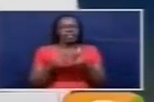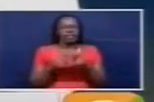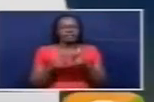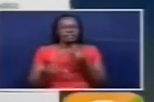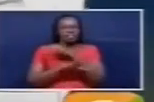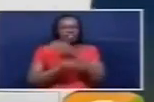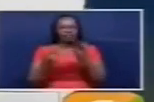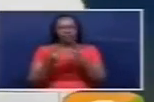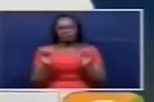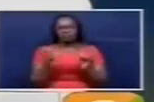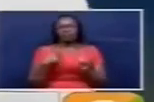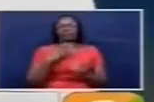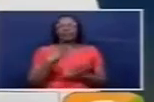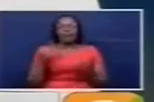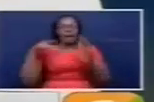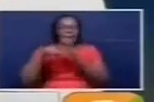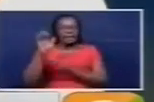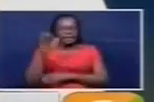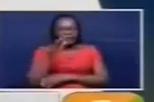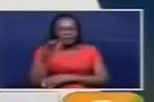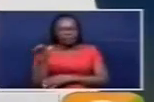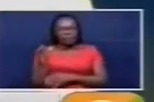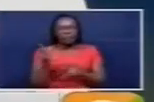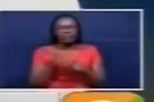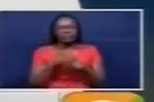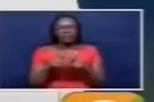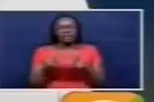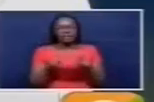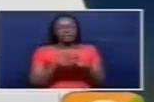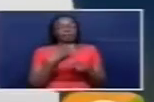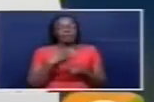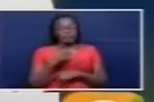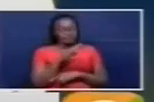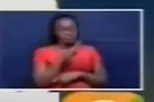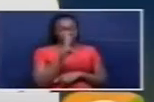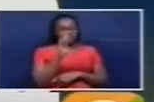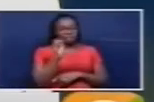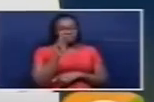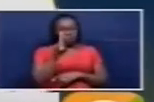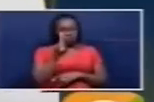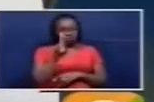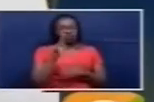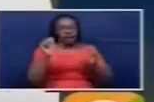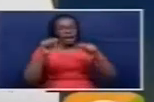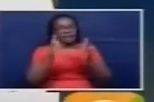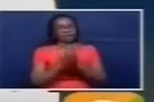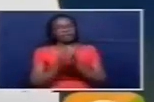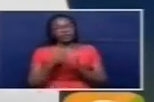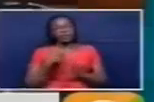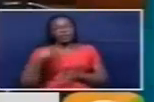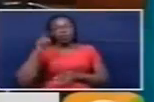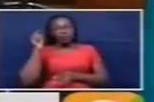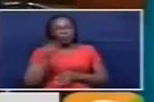get to parliament, every single member of parliament, and I want Babu to agree with me on these things. We have to reduce salaries. Will you support me on that? Uh-huh. Of course.